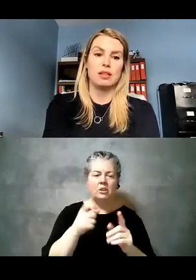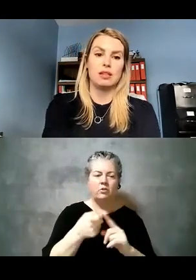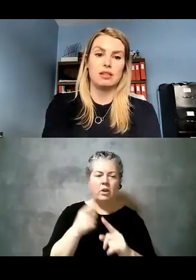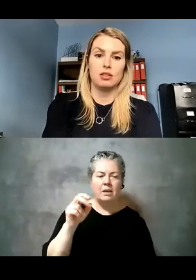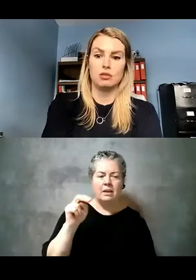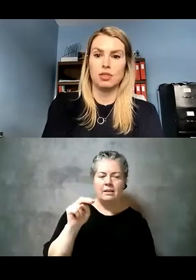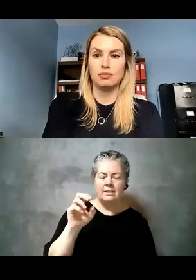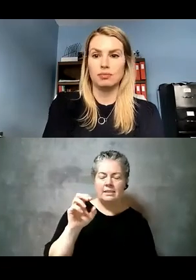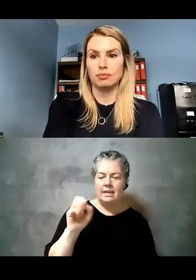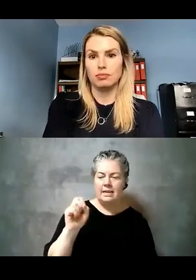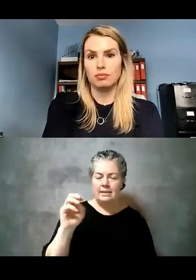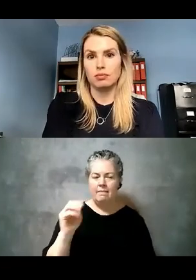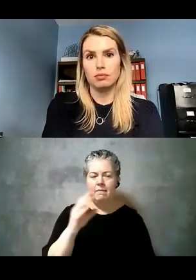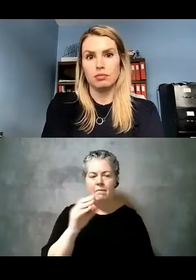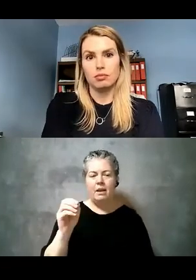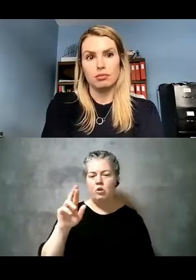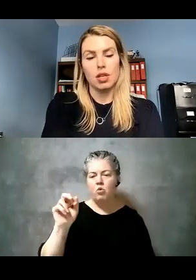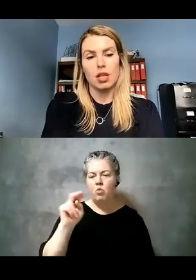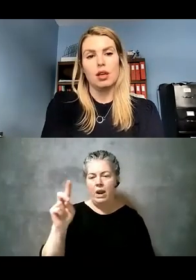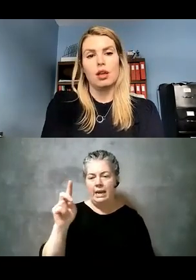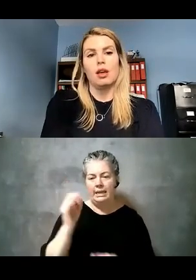RAND Institute.